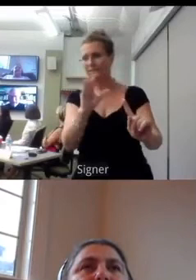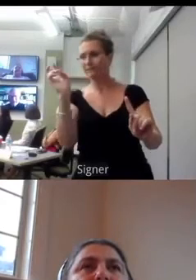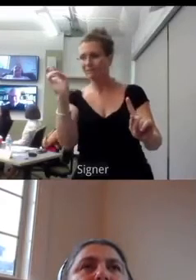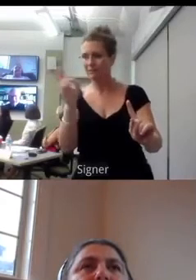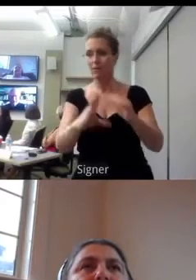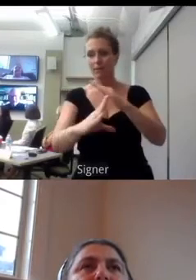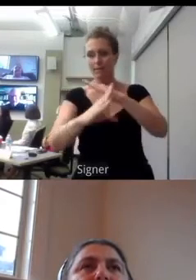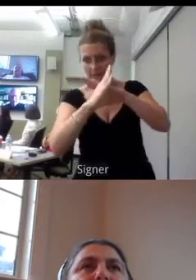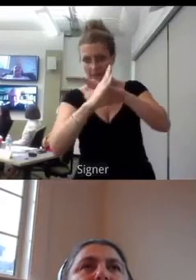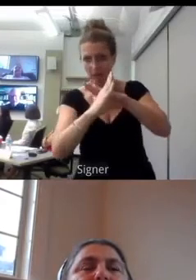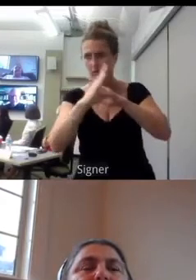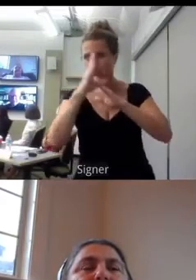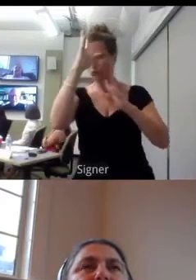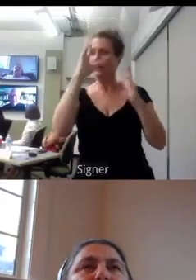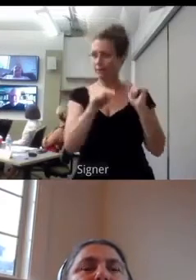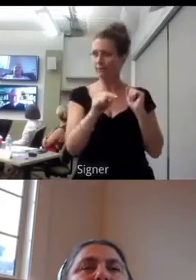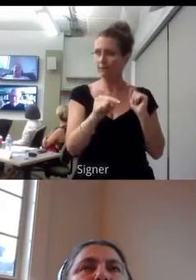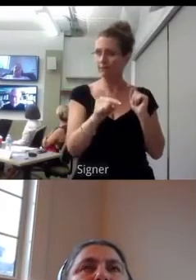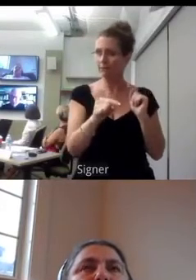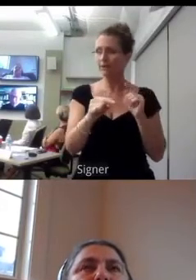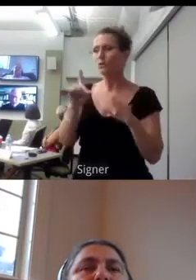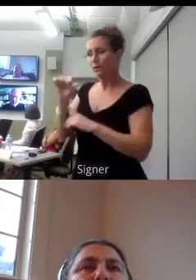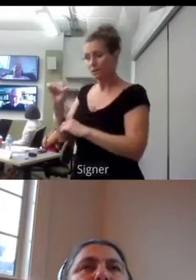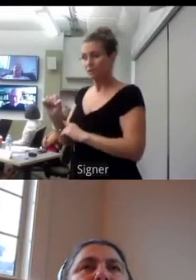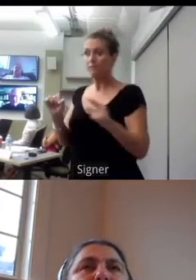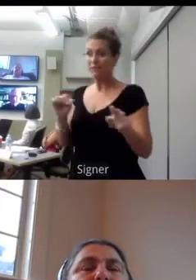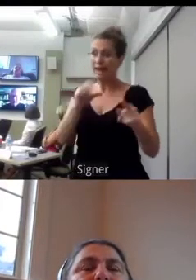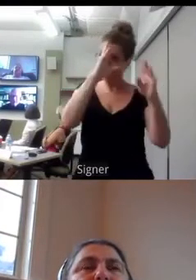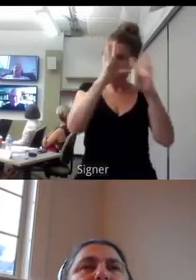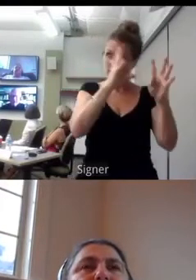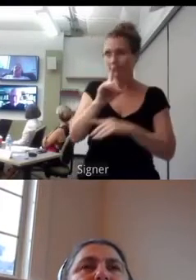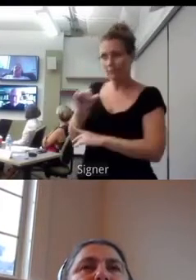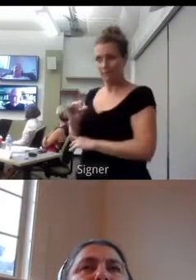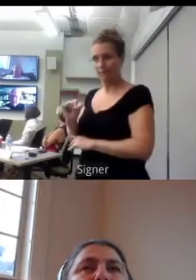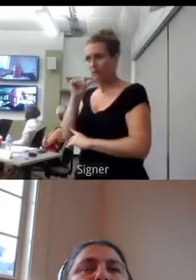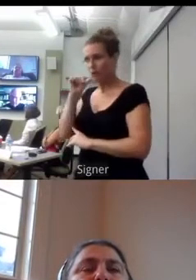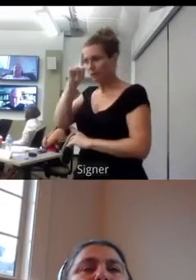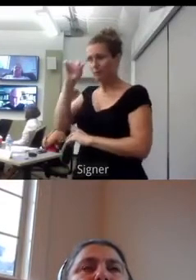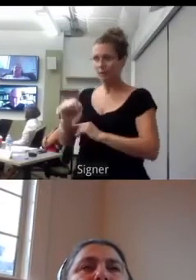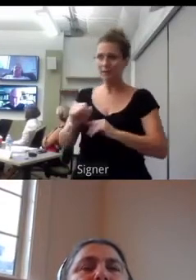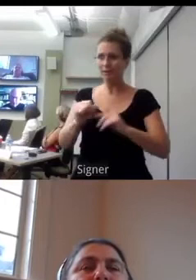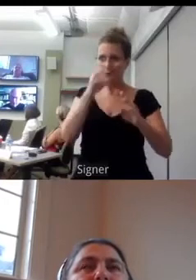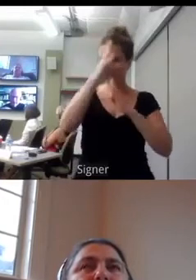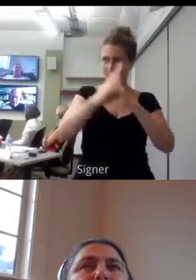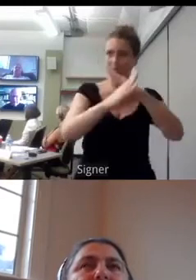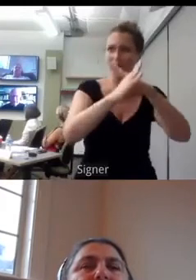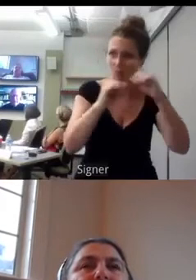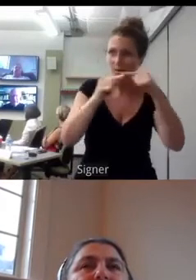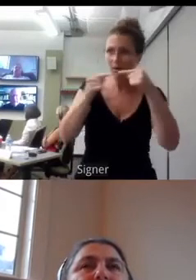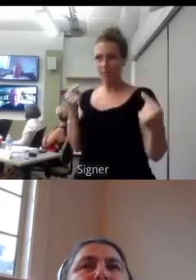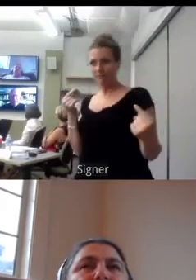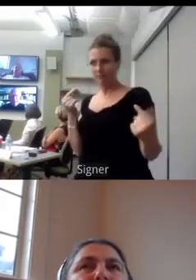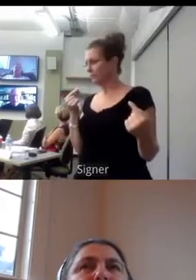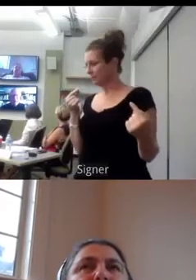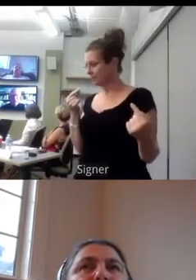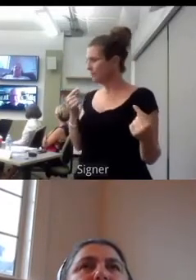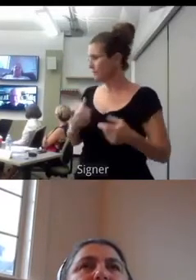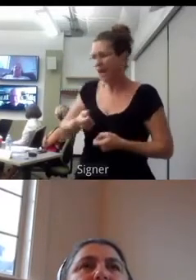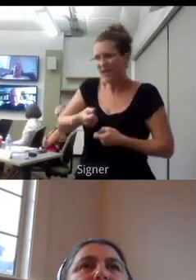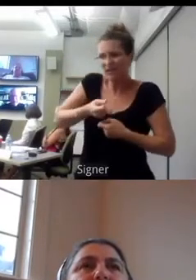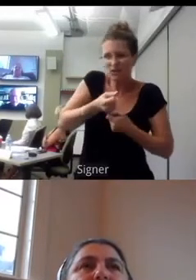disability. So that focuses our attention not on the person, but on the barriers in the